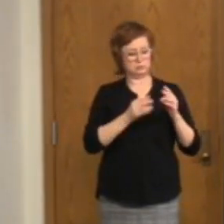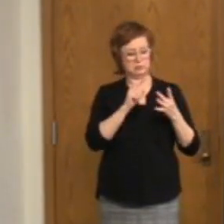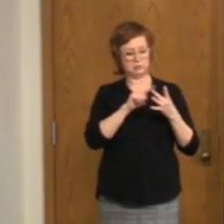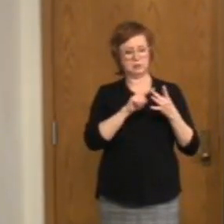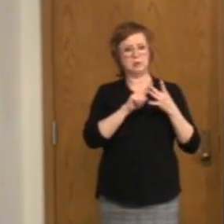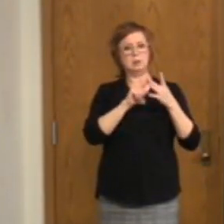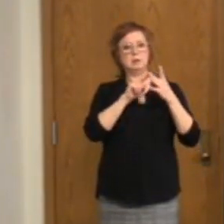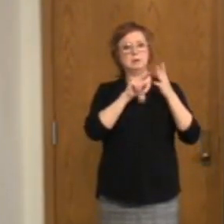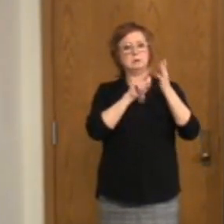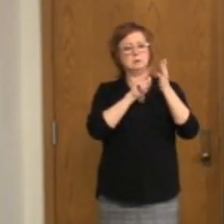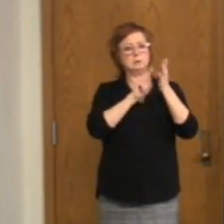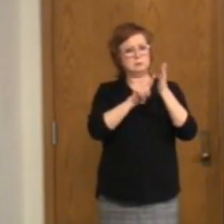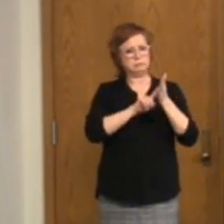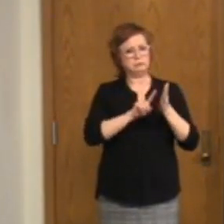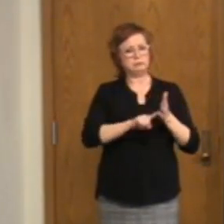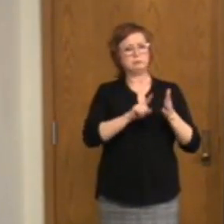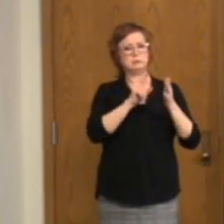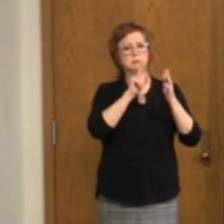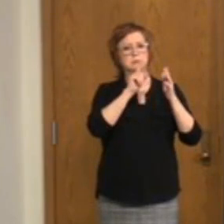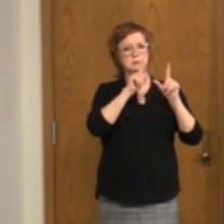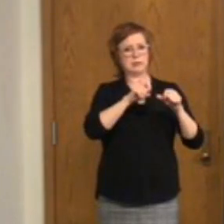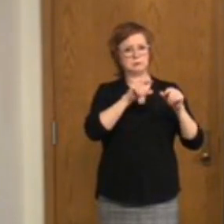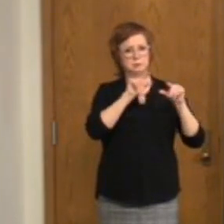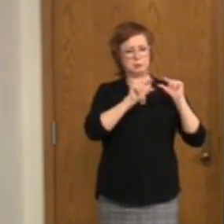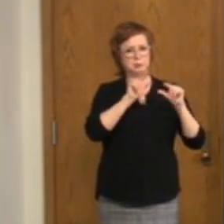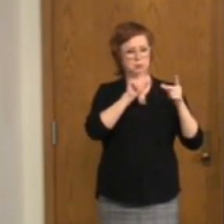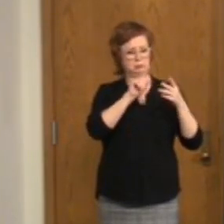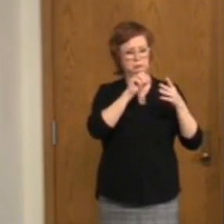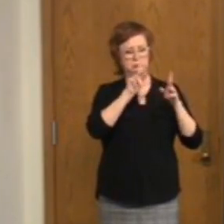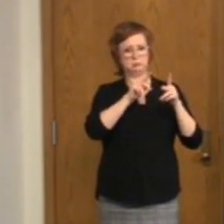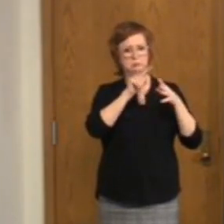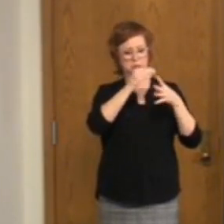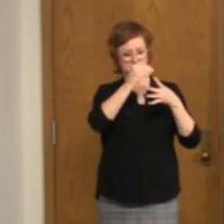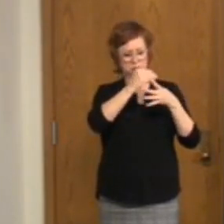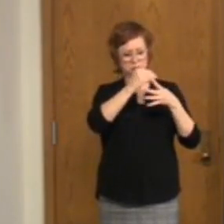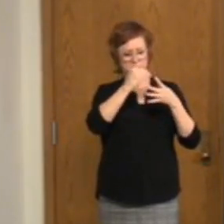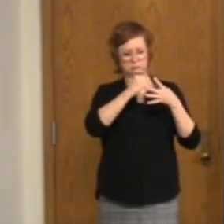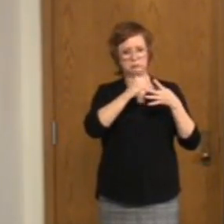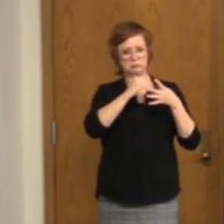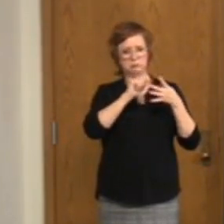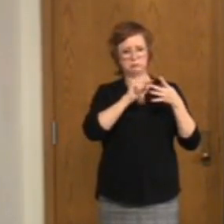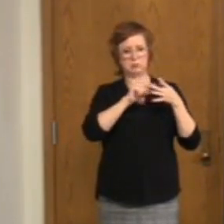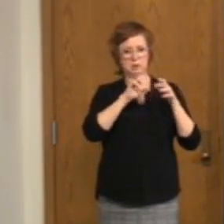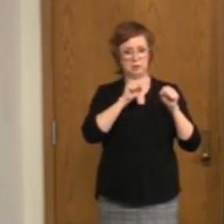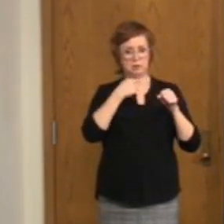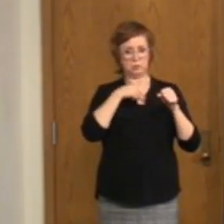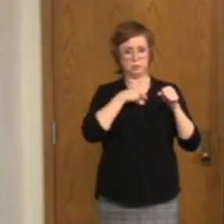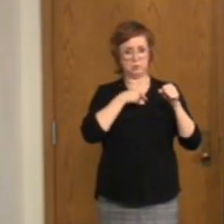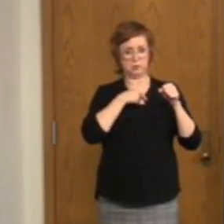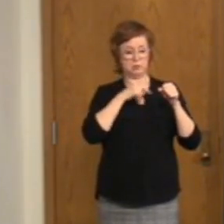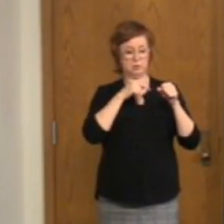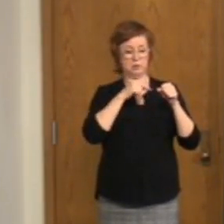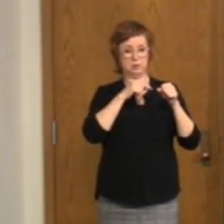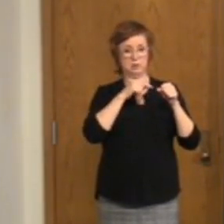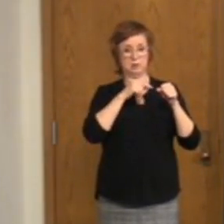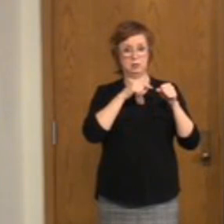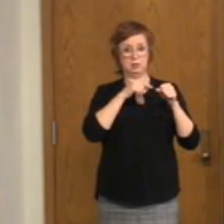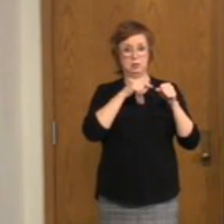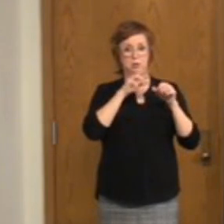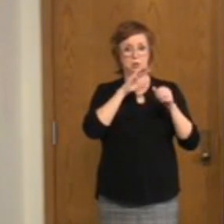a strategy for certain in determining whether we have the capacity to lift some of the measures. And one of